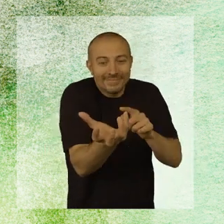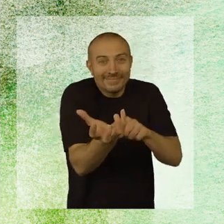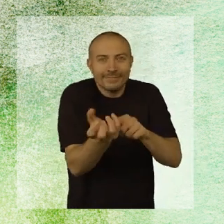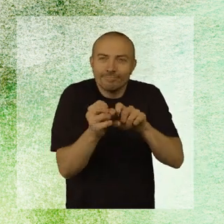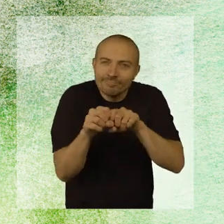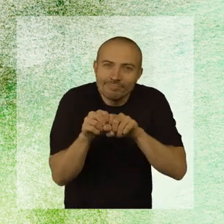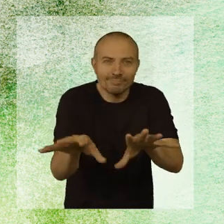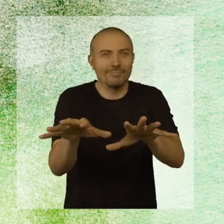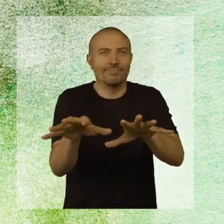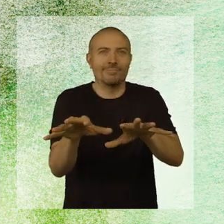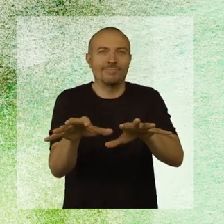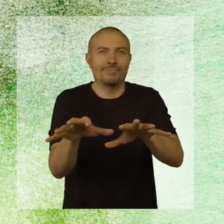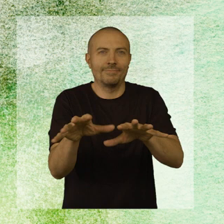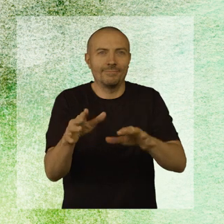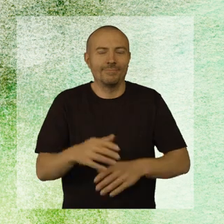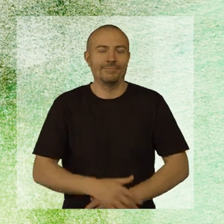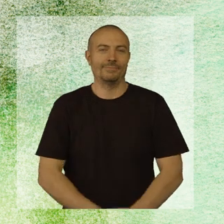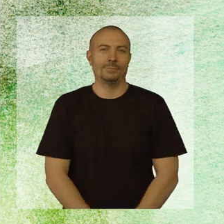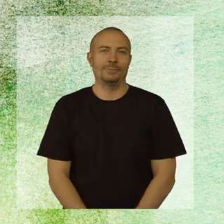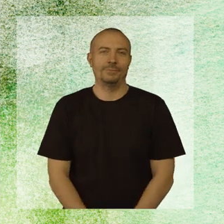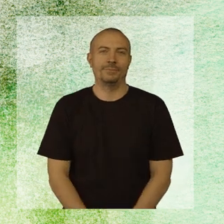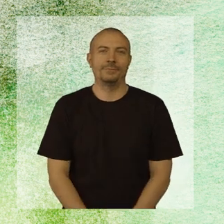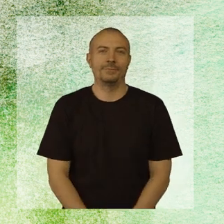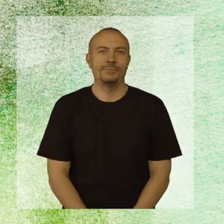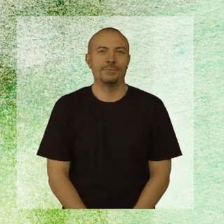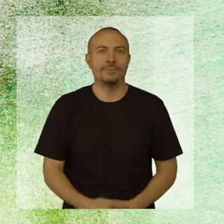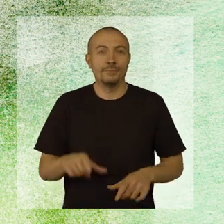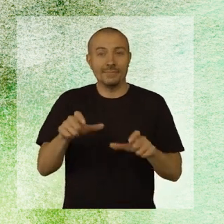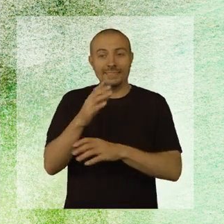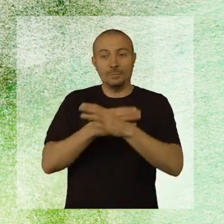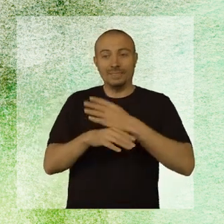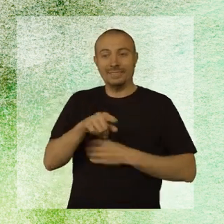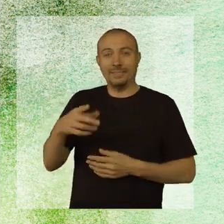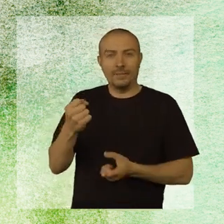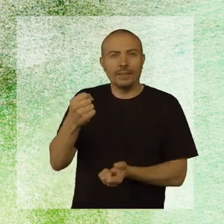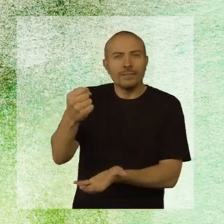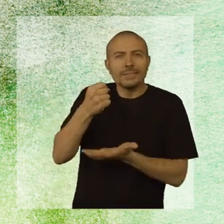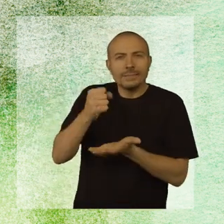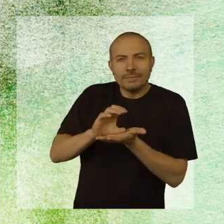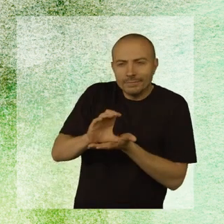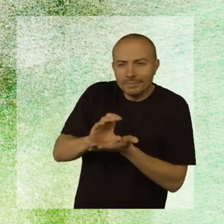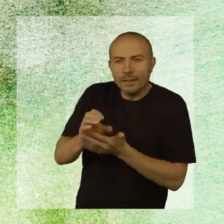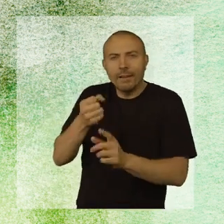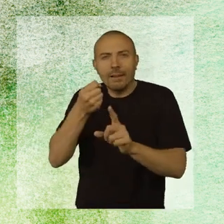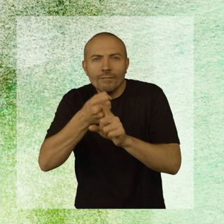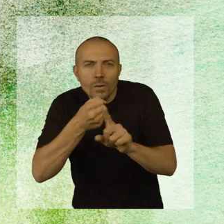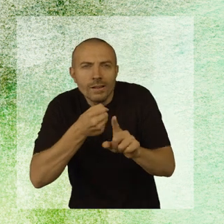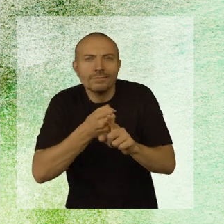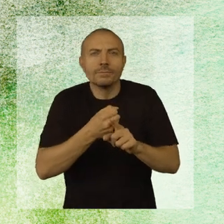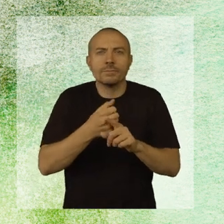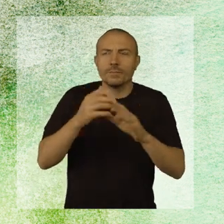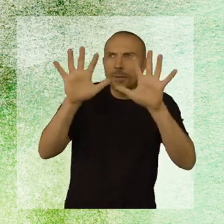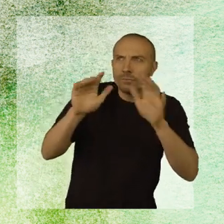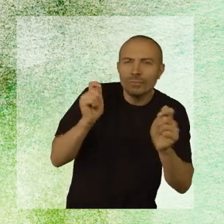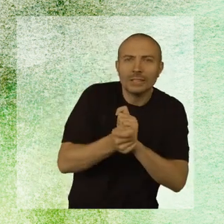lived experiences, and we need to be heard. People with disability